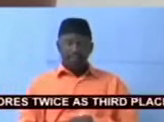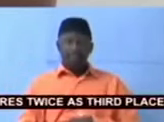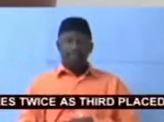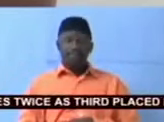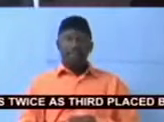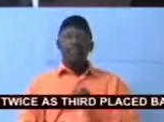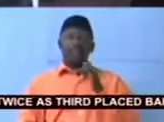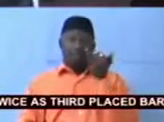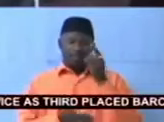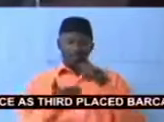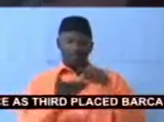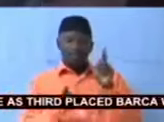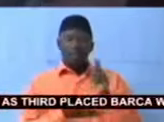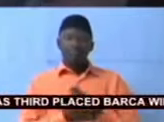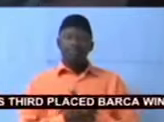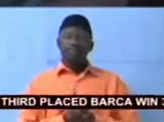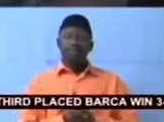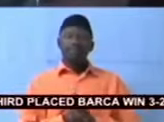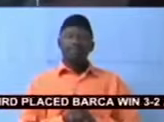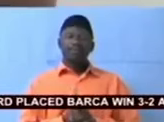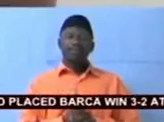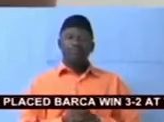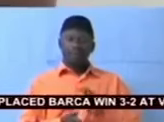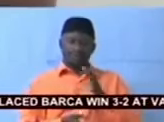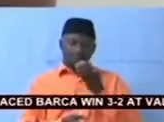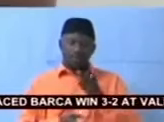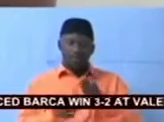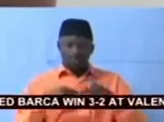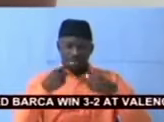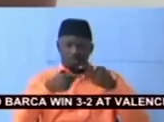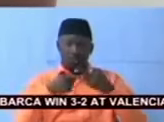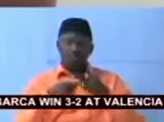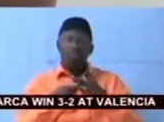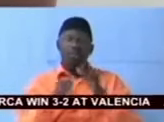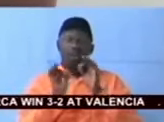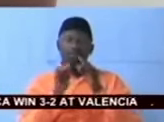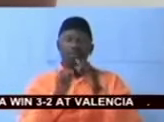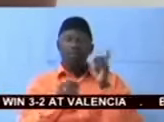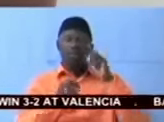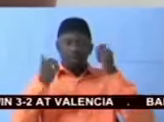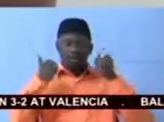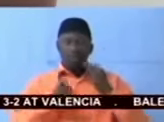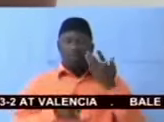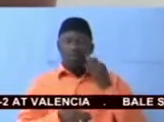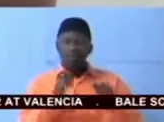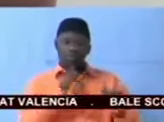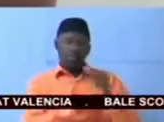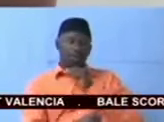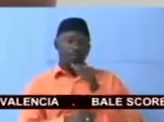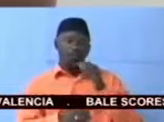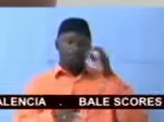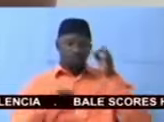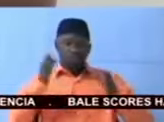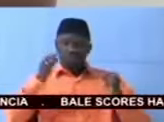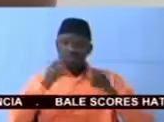That's correct. Well, can you continue to tell us what happened when you went back to the court to deliver the